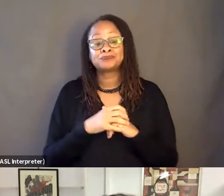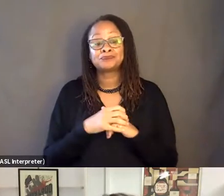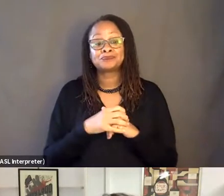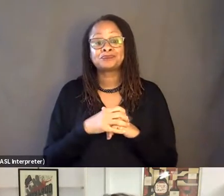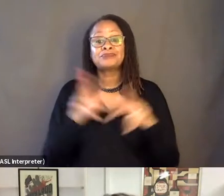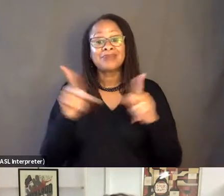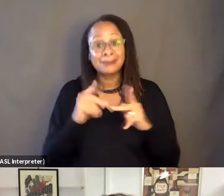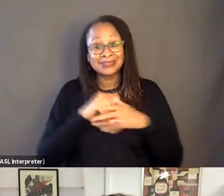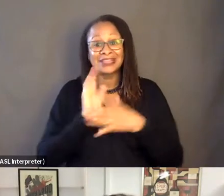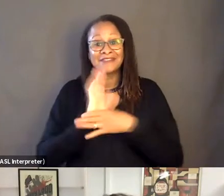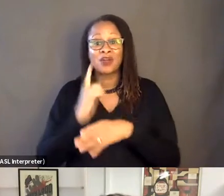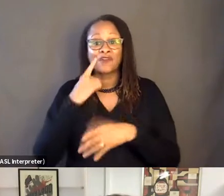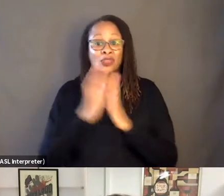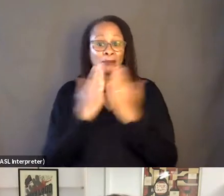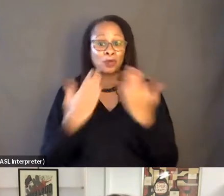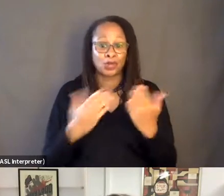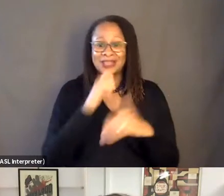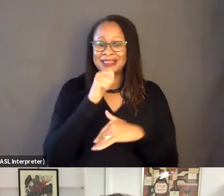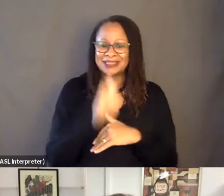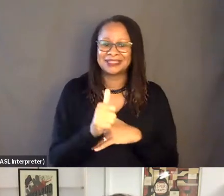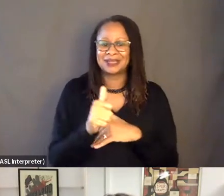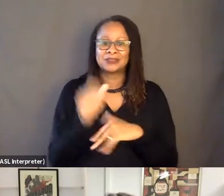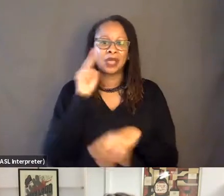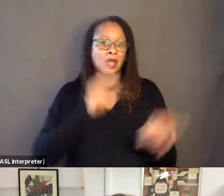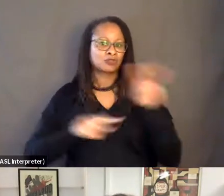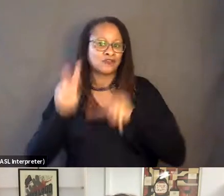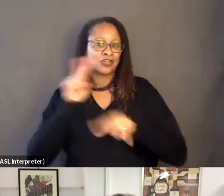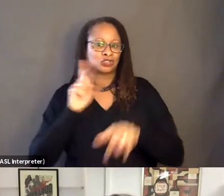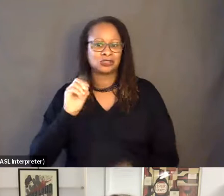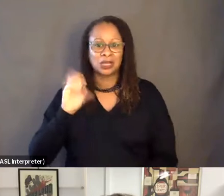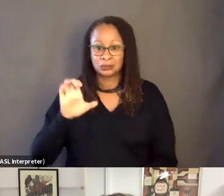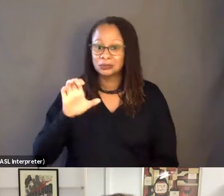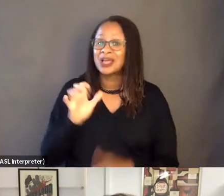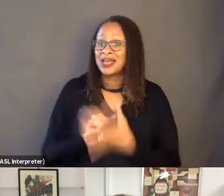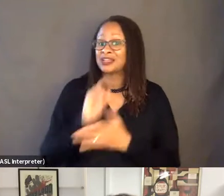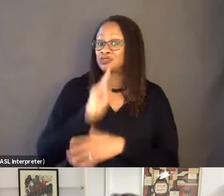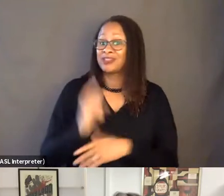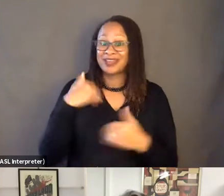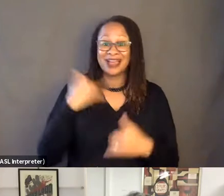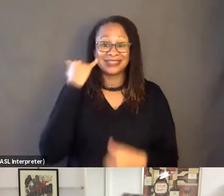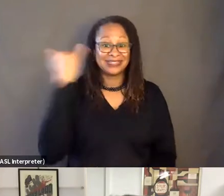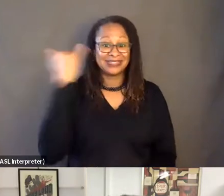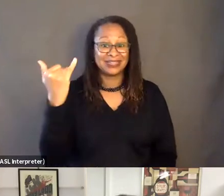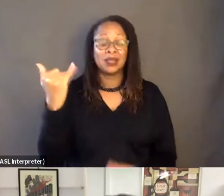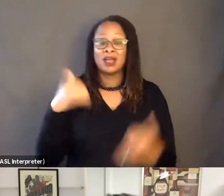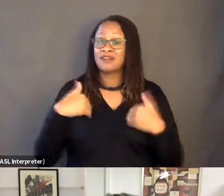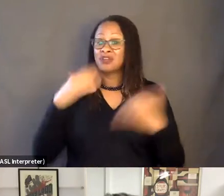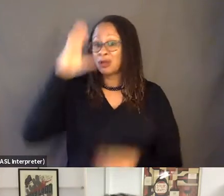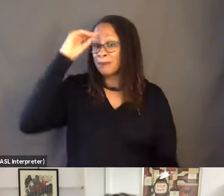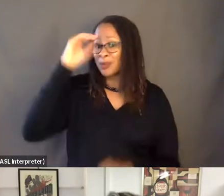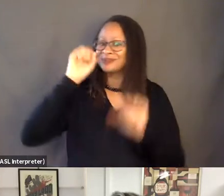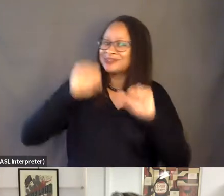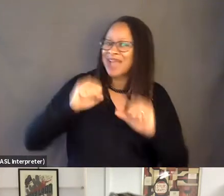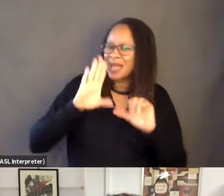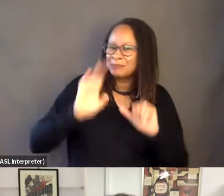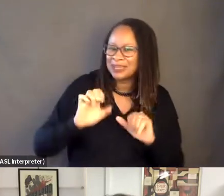film for the book that was not in the observational documentary. And that's where really the idea of this young boy who could be Naoki,